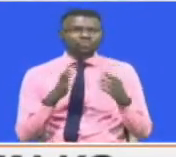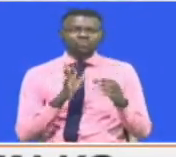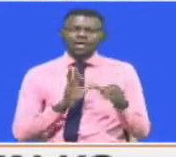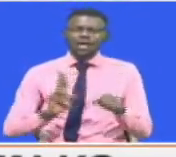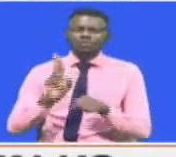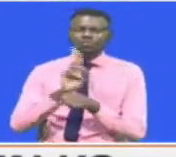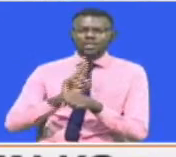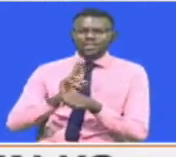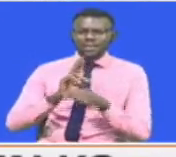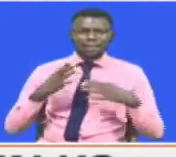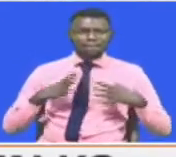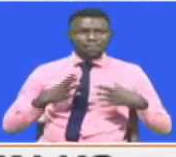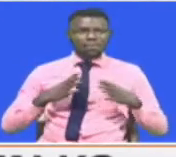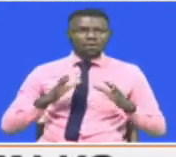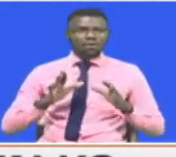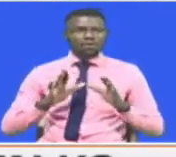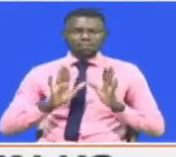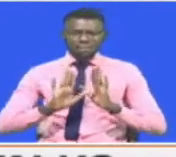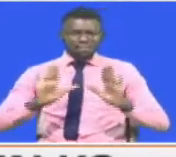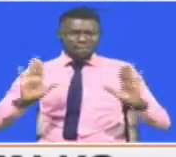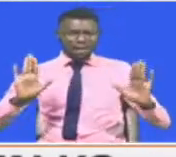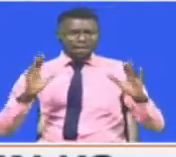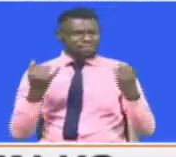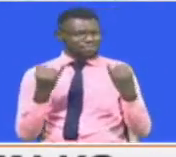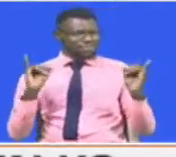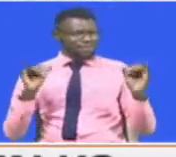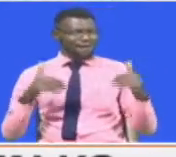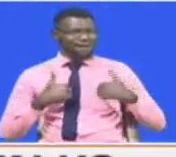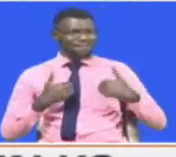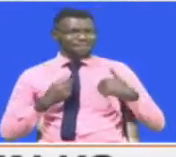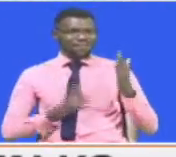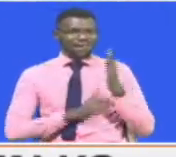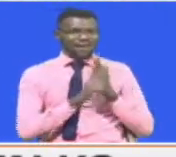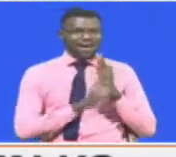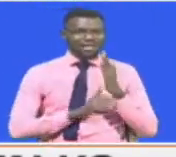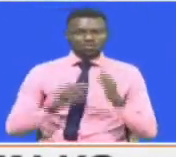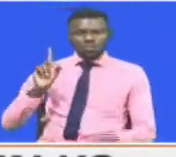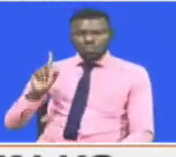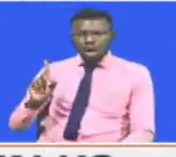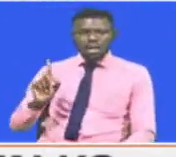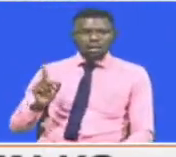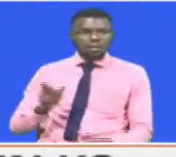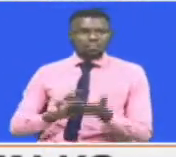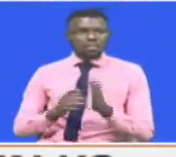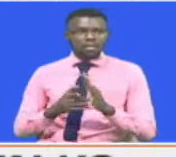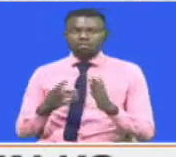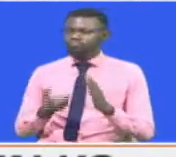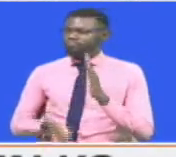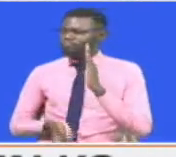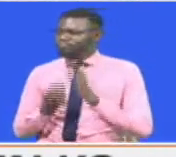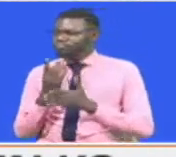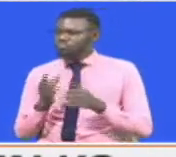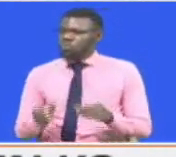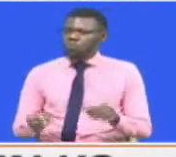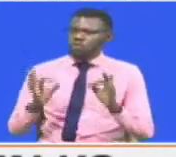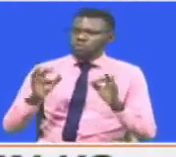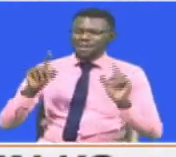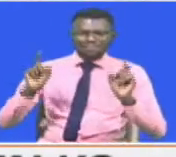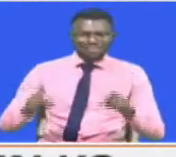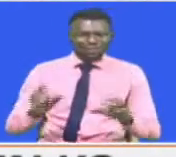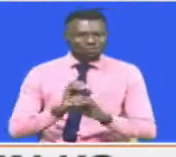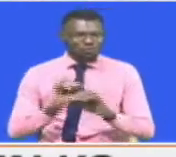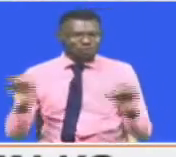exercise of sovereignty under Article 1, where you do not need to be formally constituted, provided